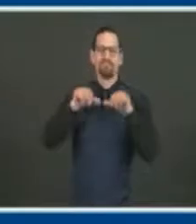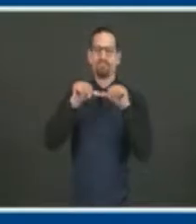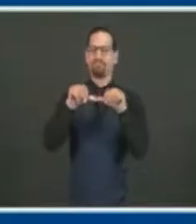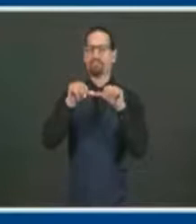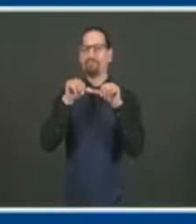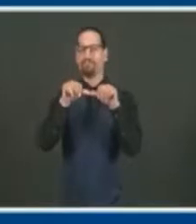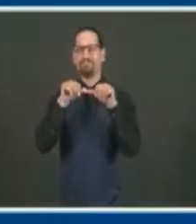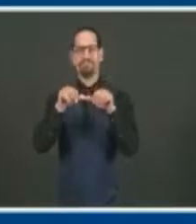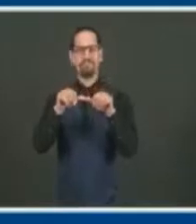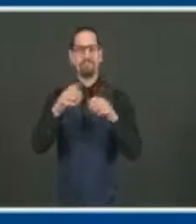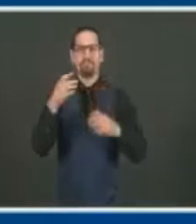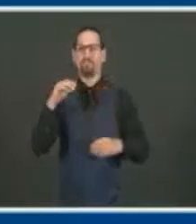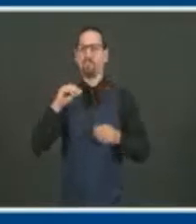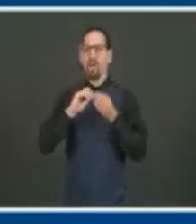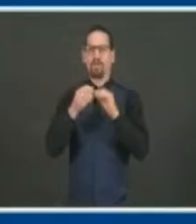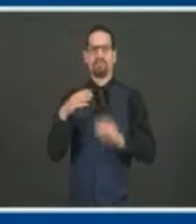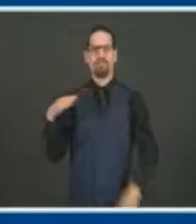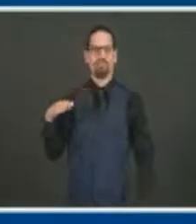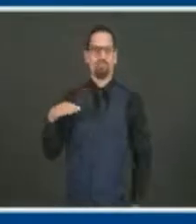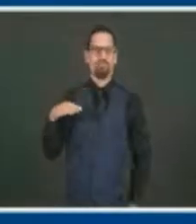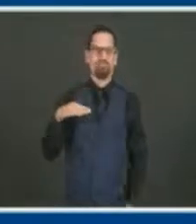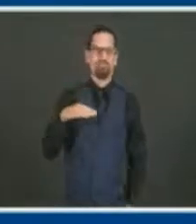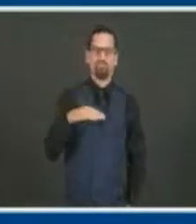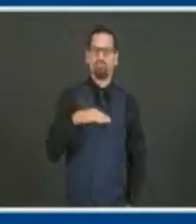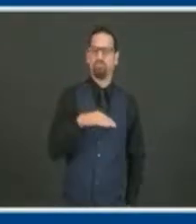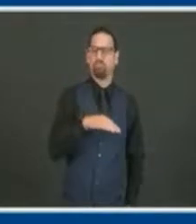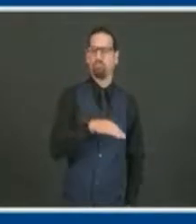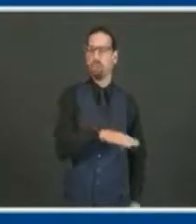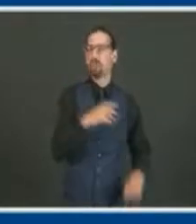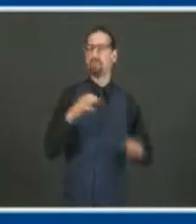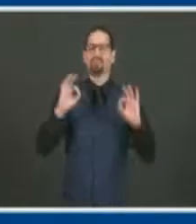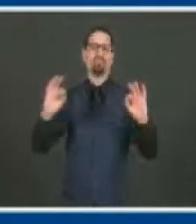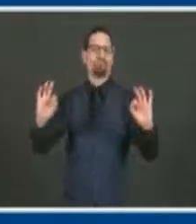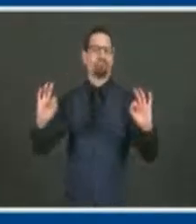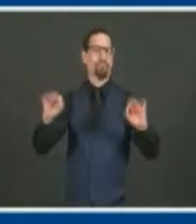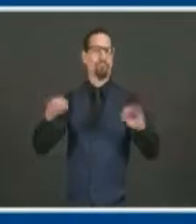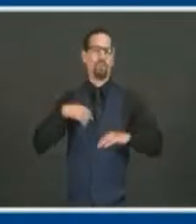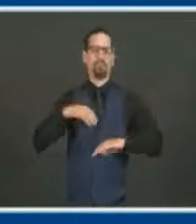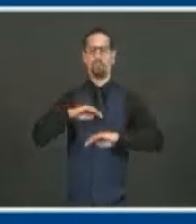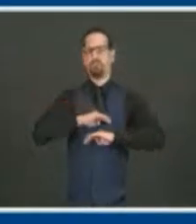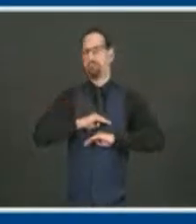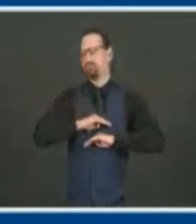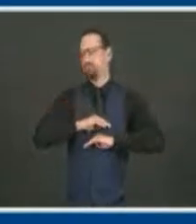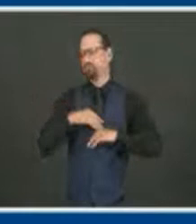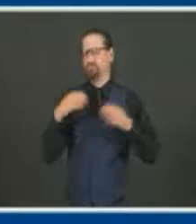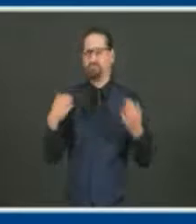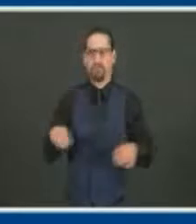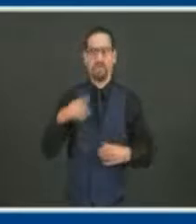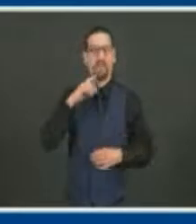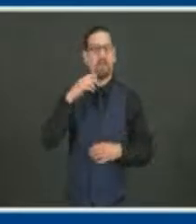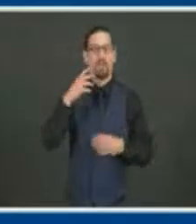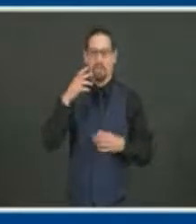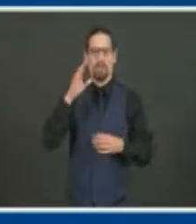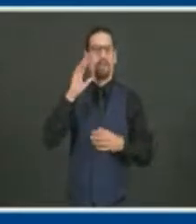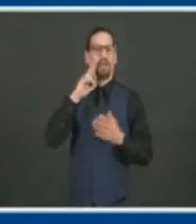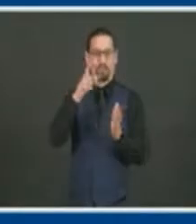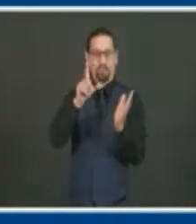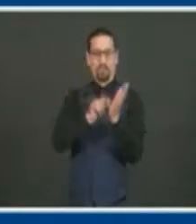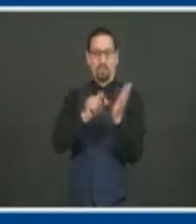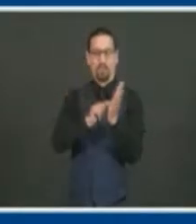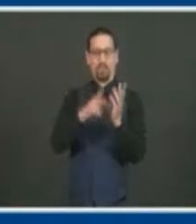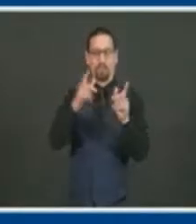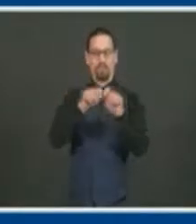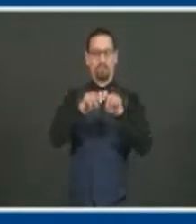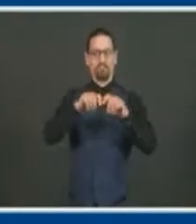right direction. Such a relief. It's hard to read the paper these days and see the headlines all